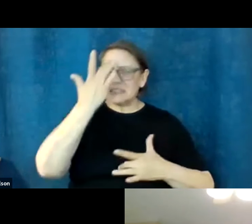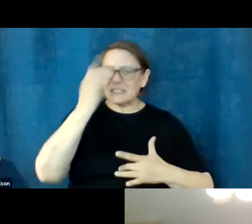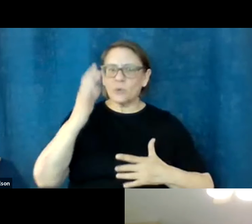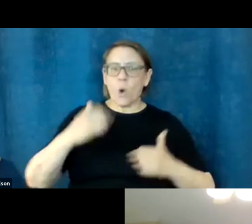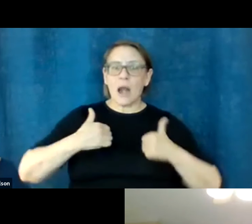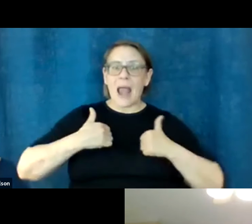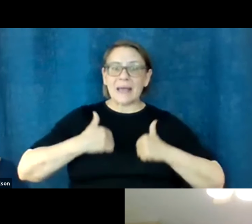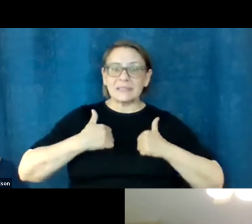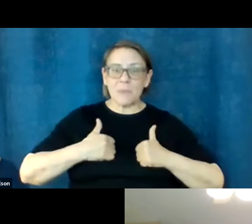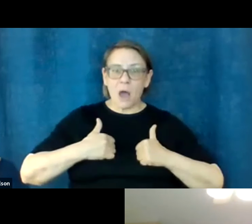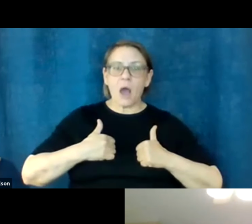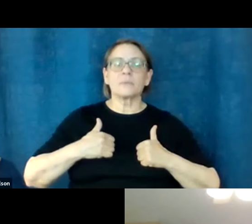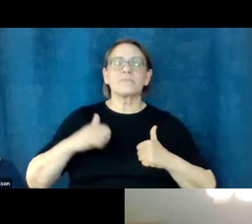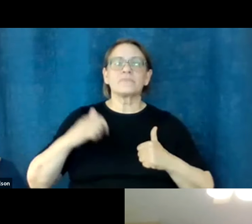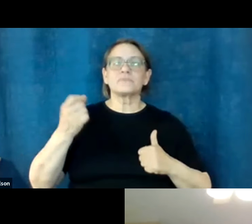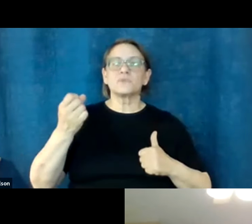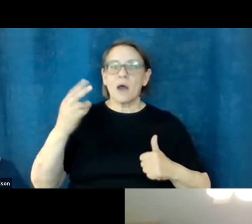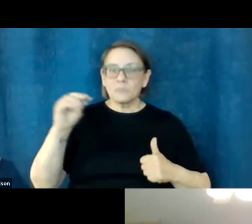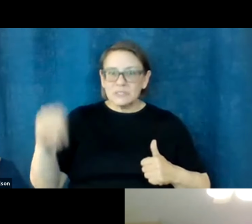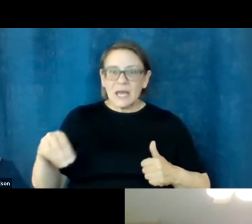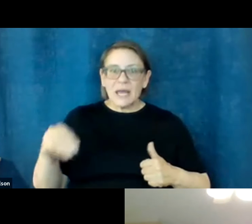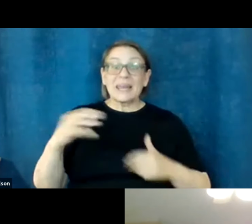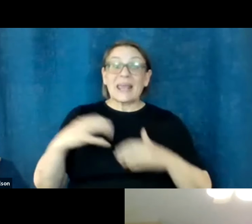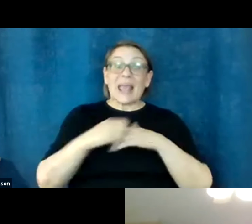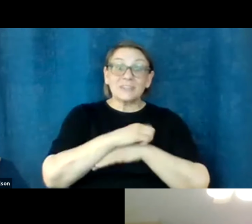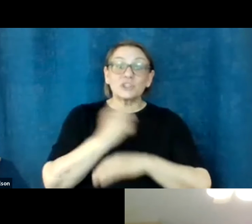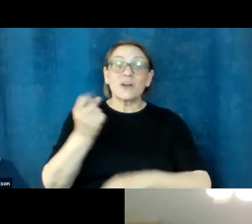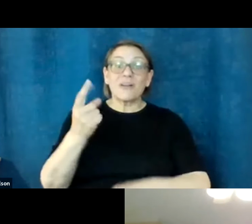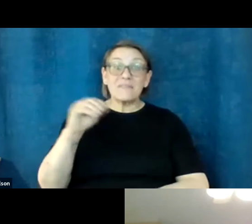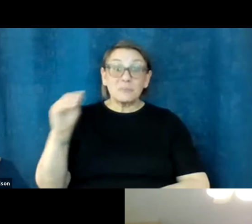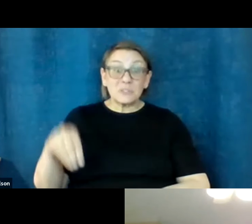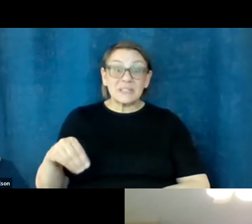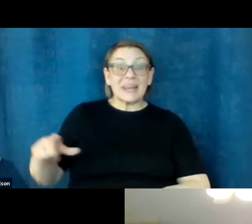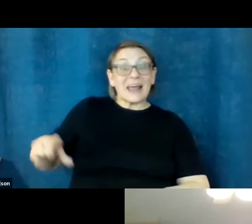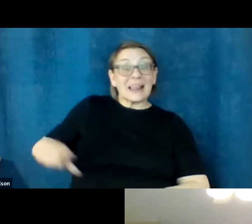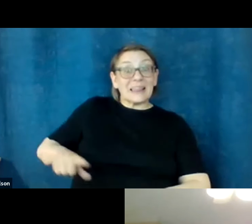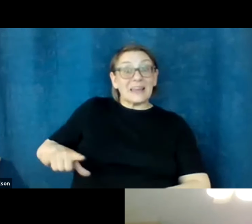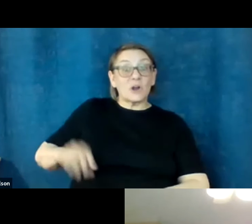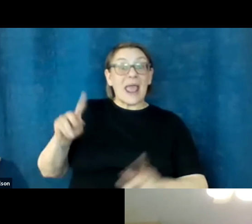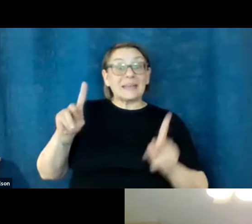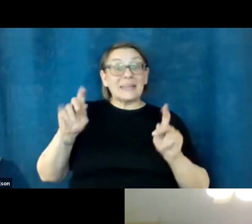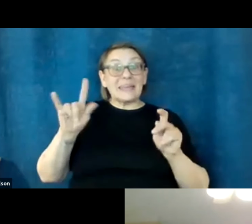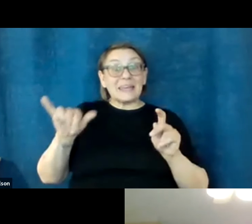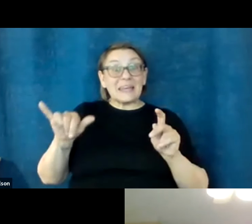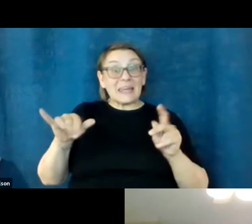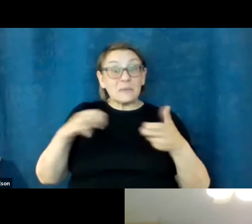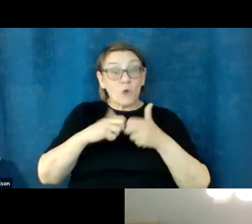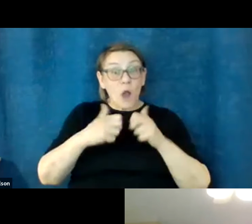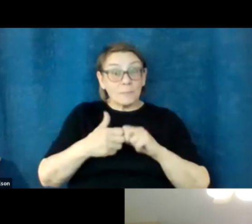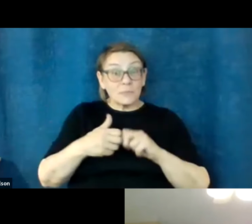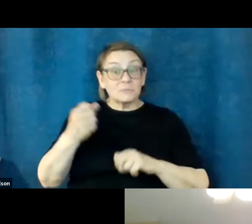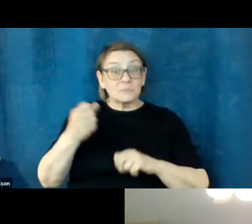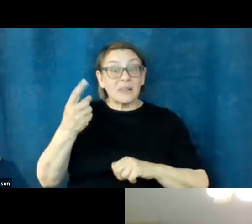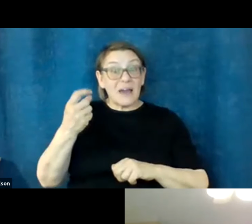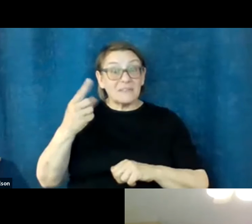cancer, 11%, liver and kidney problems, 11%, uh, heart condition,